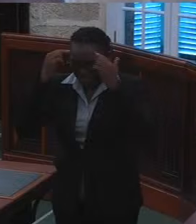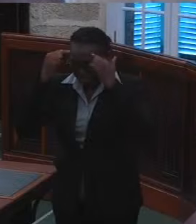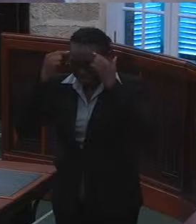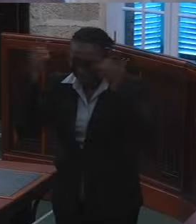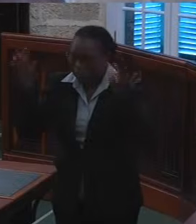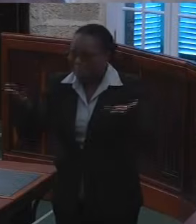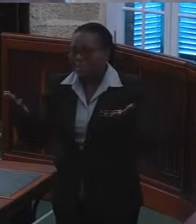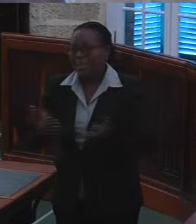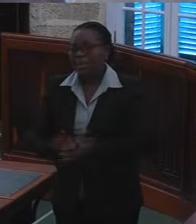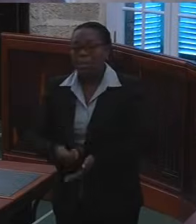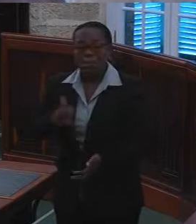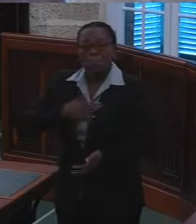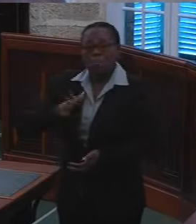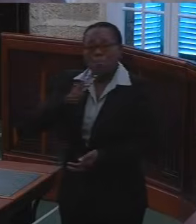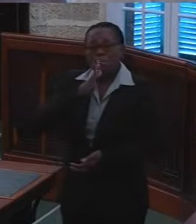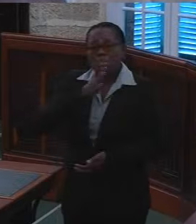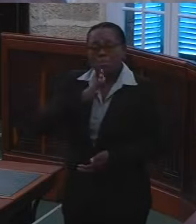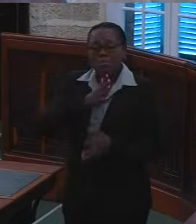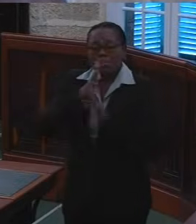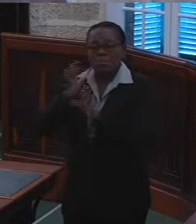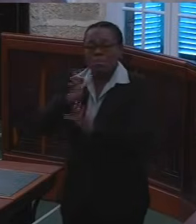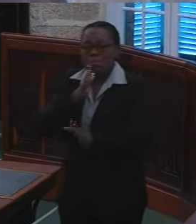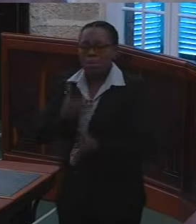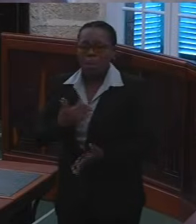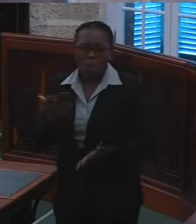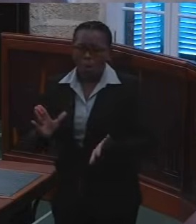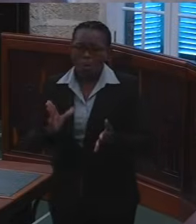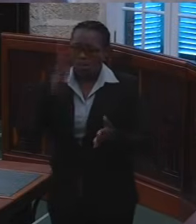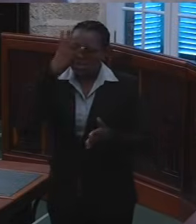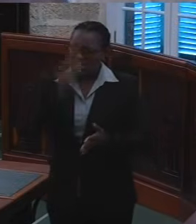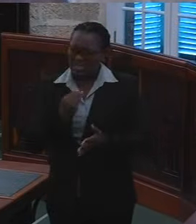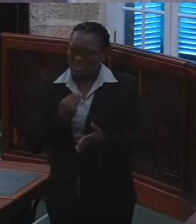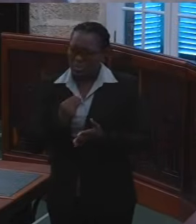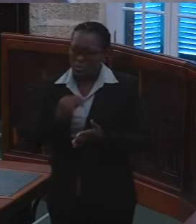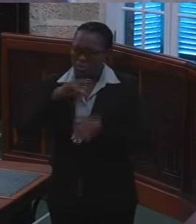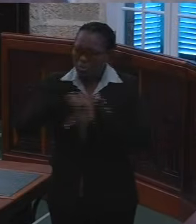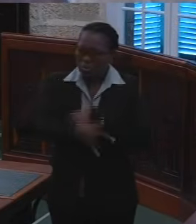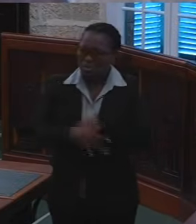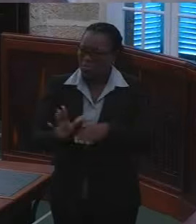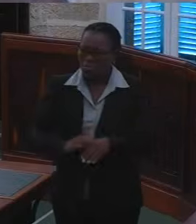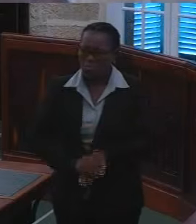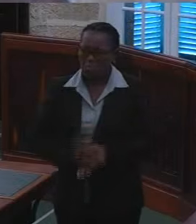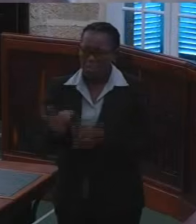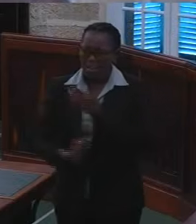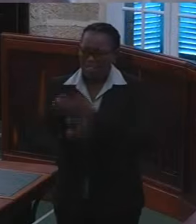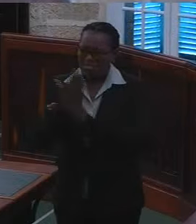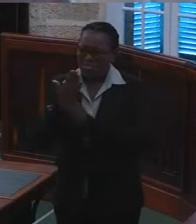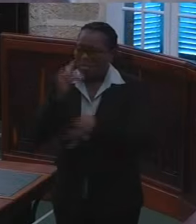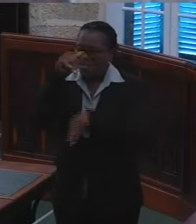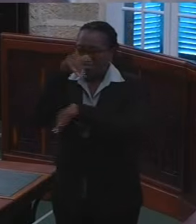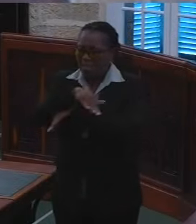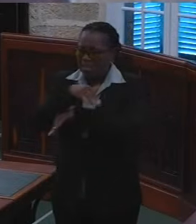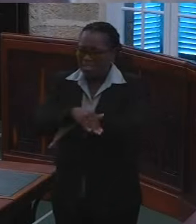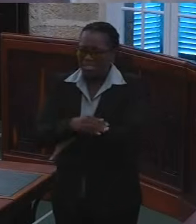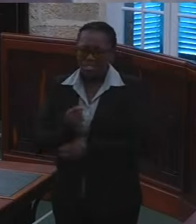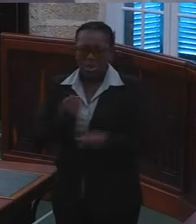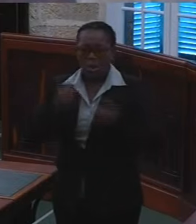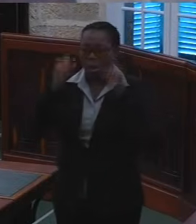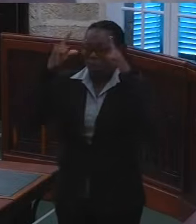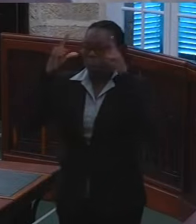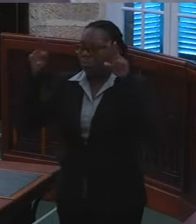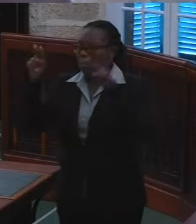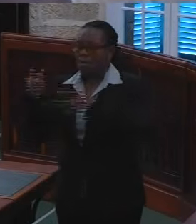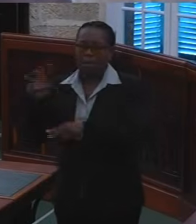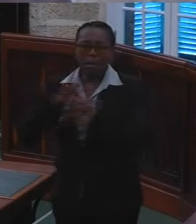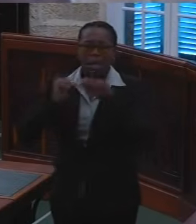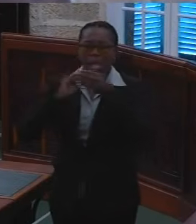My mother and my grandmother ain't going to sleep early enough. She keep a noise at night. She want me up because she's accustomed